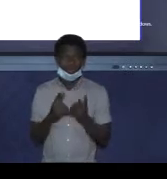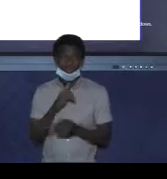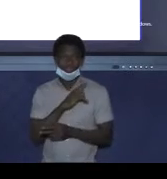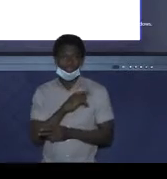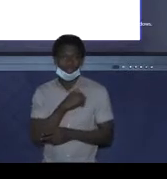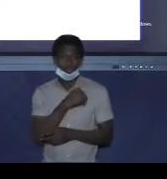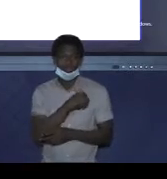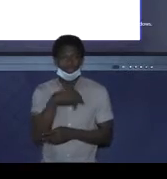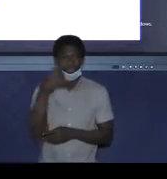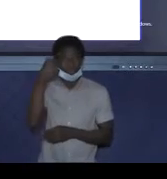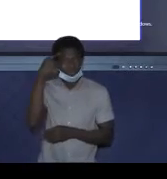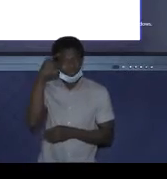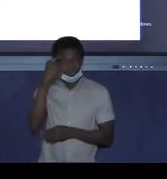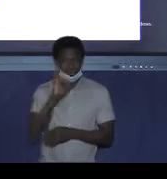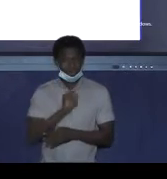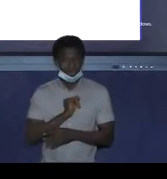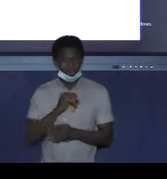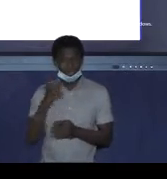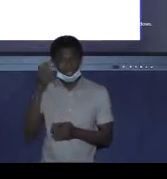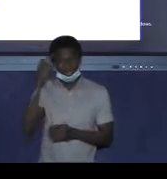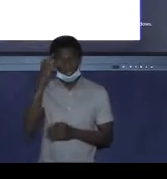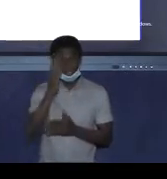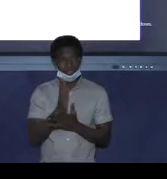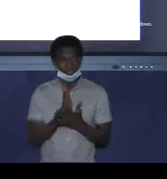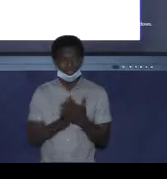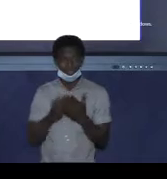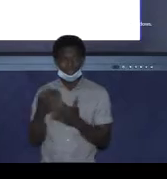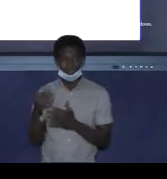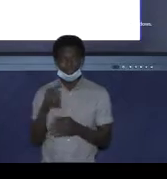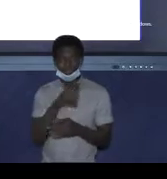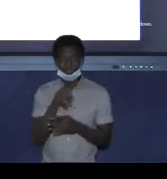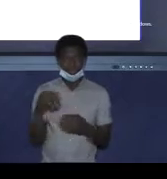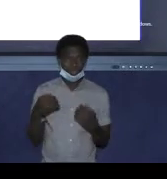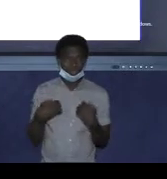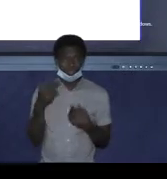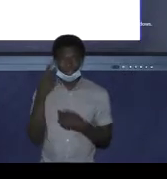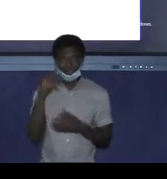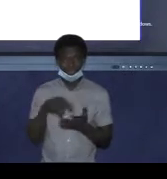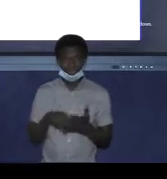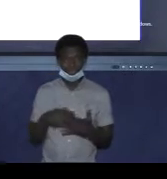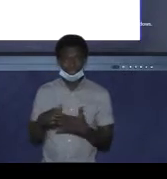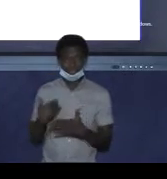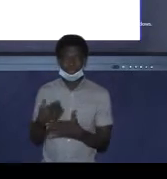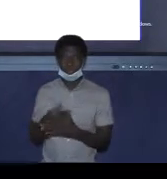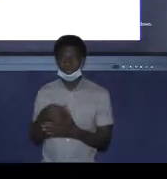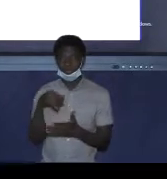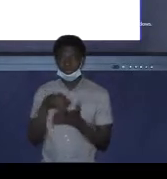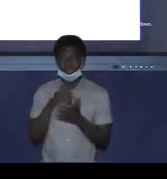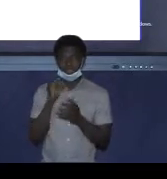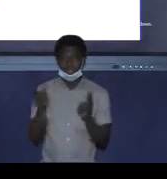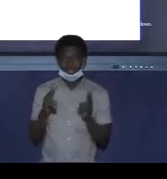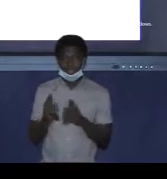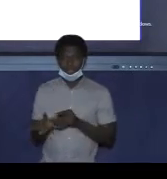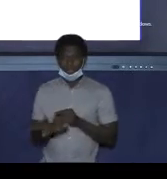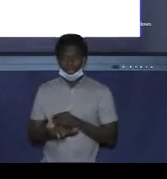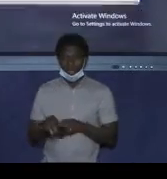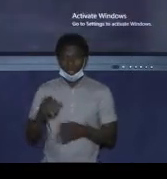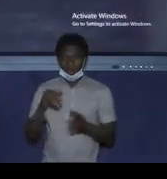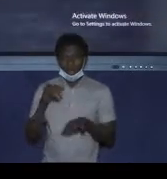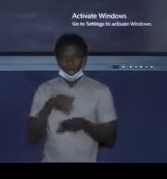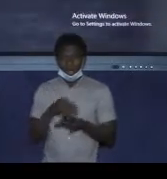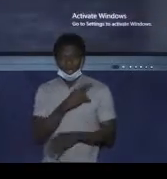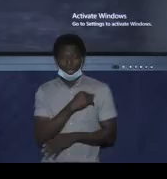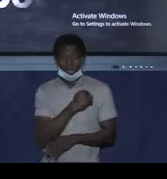visit hospitals. For I think some of you have seen this before. This is clinical thermometer. It's very common